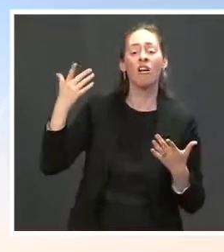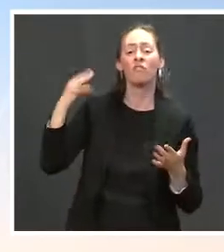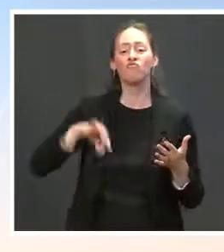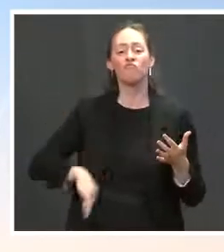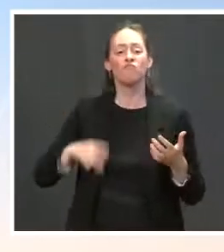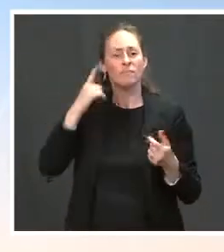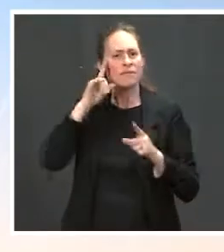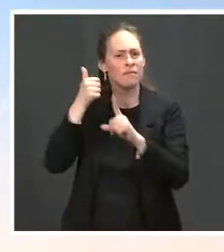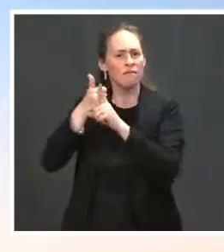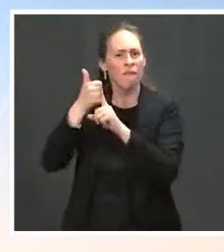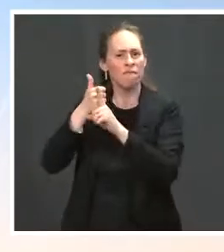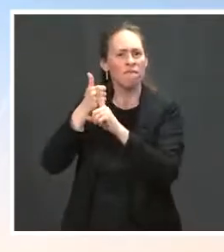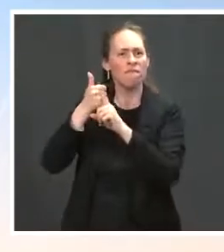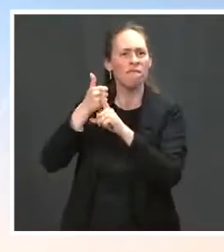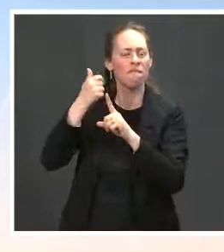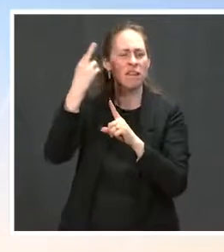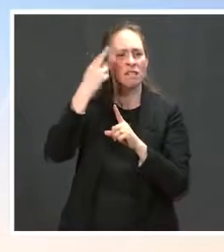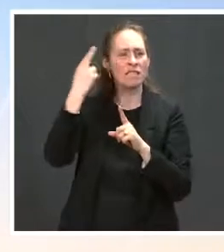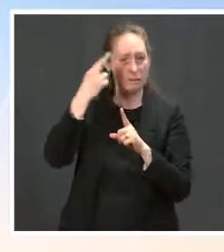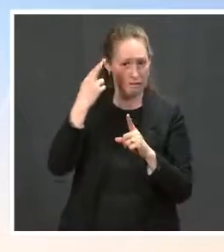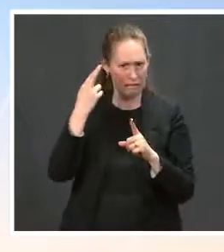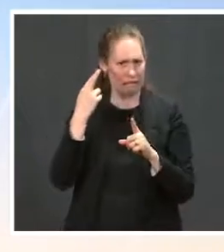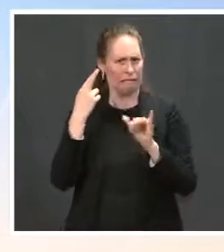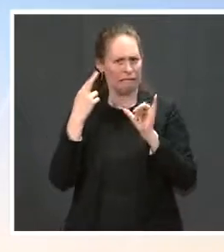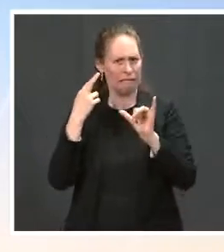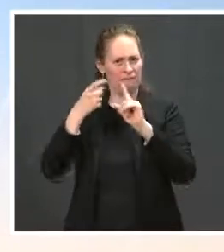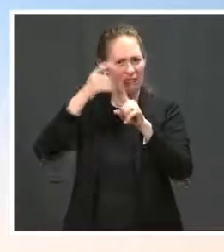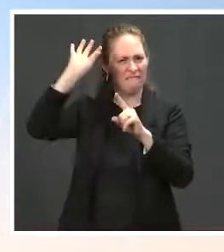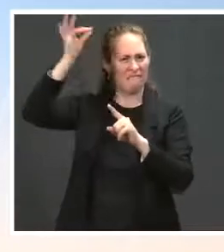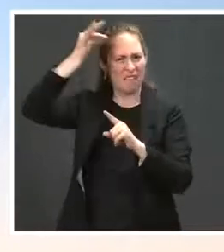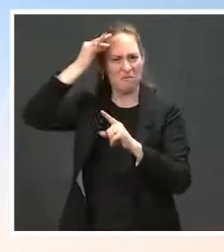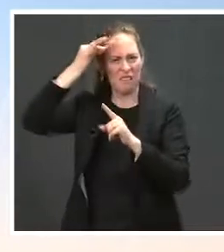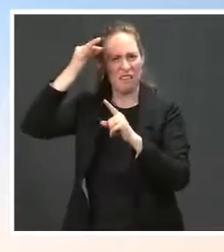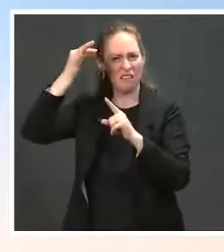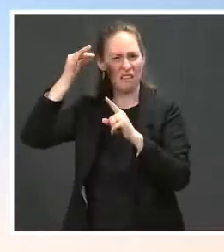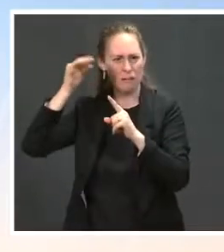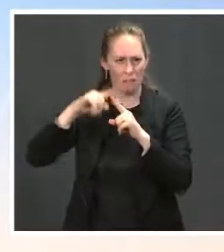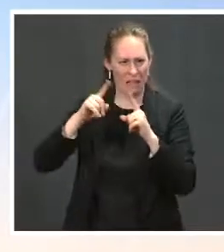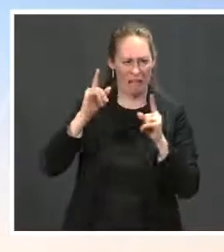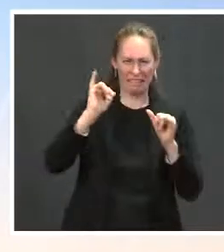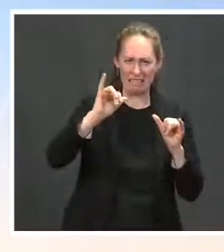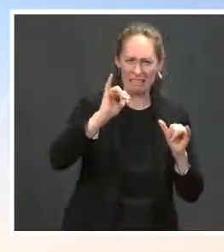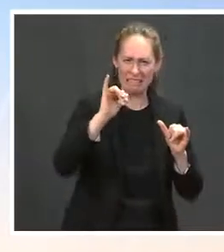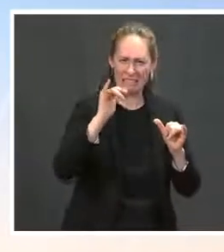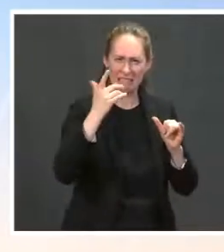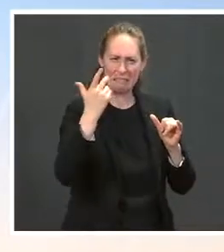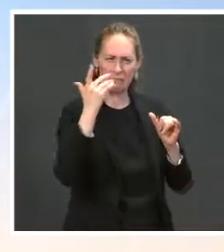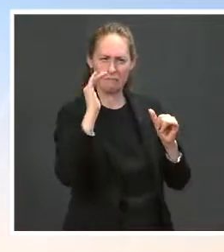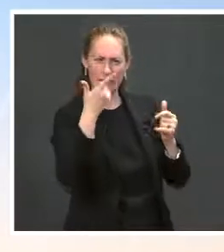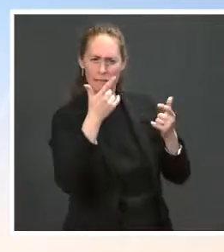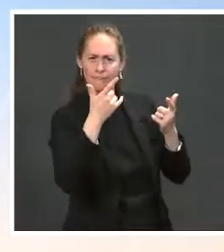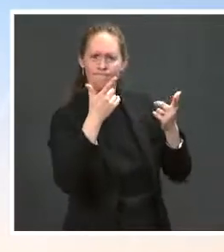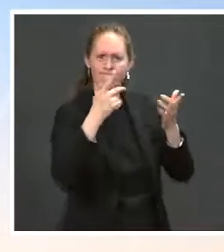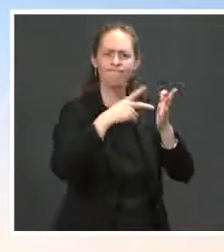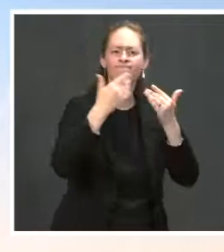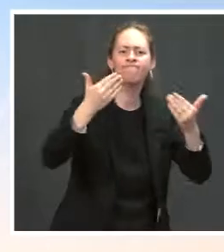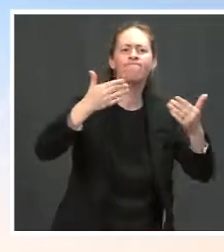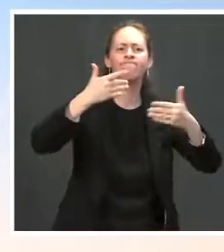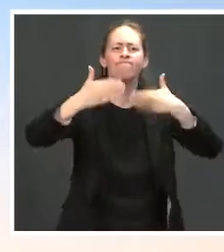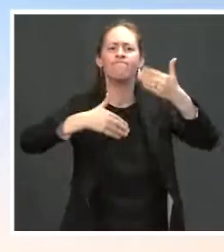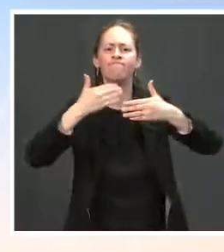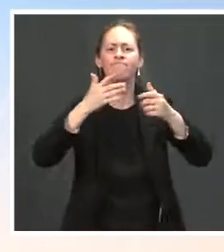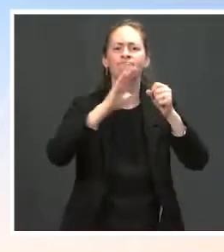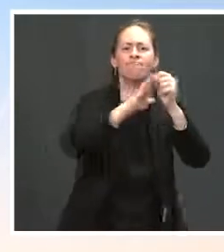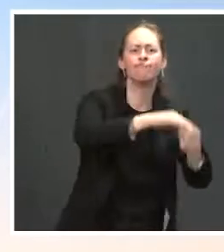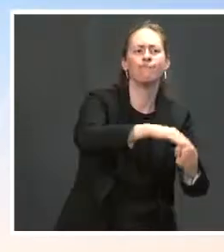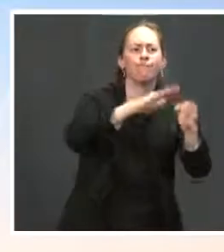you see it as an interference? Do you see it as helping you and putting pressure on Iran to come back to the negotiation table? How do you see it?